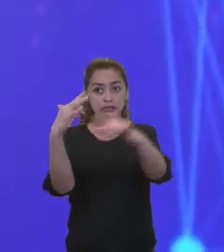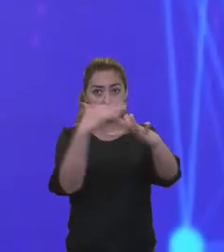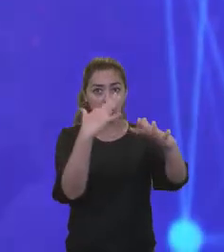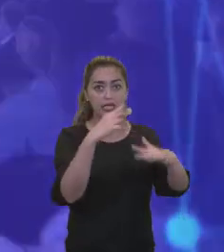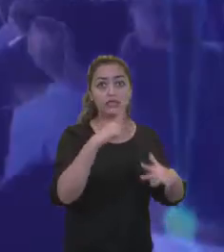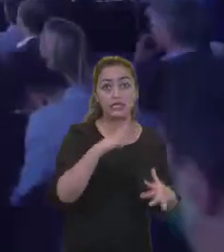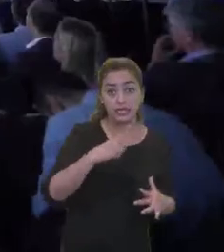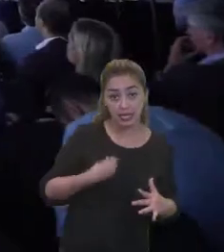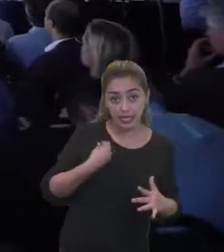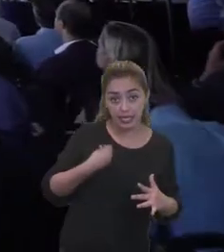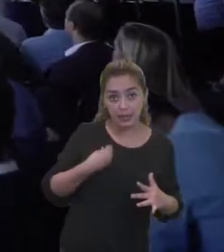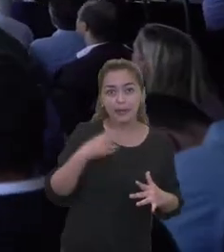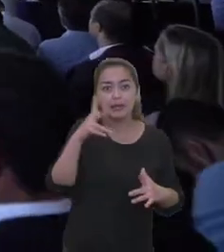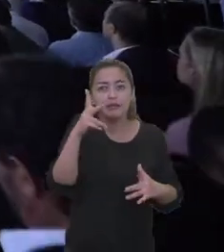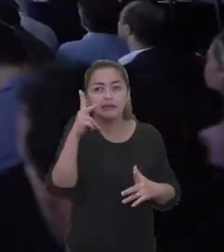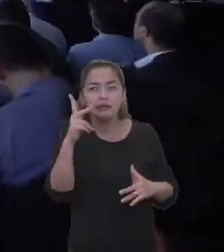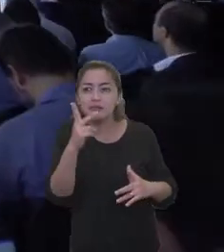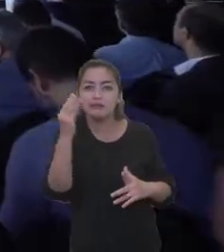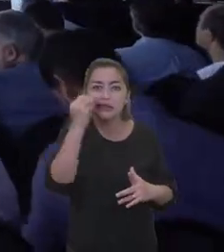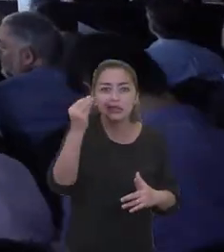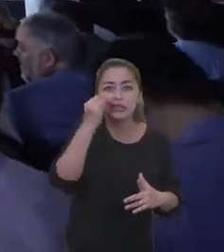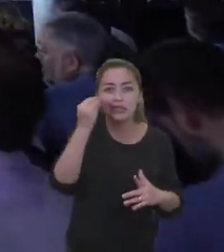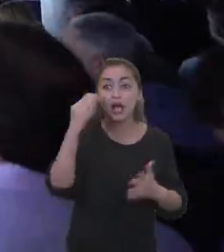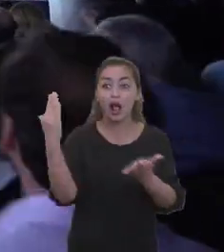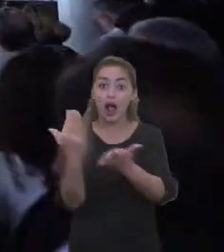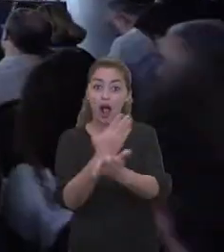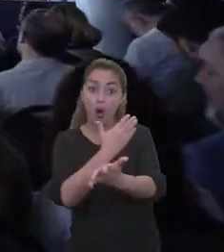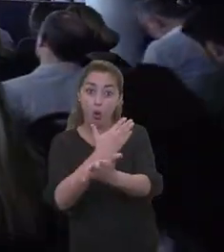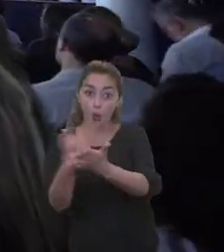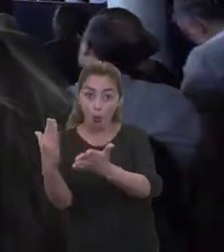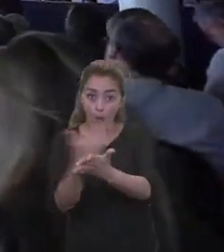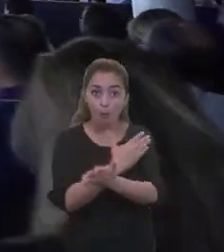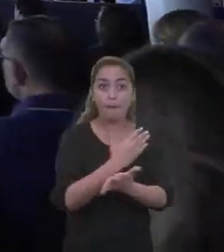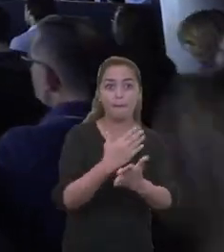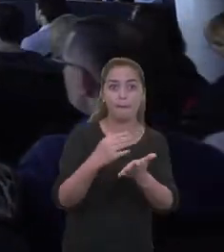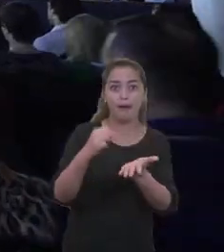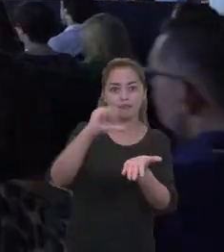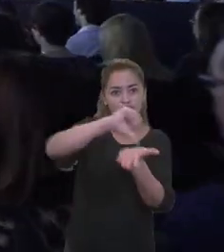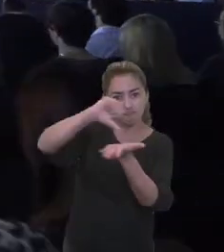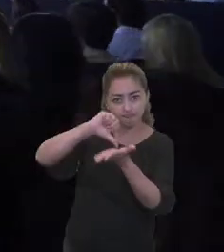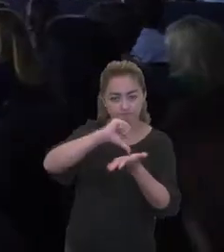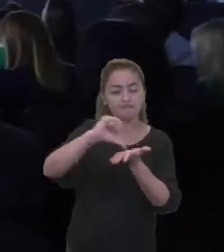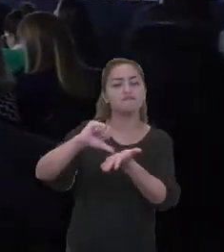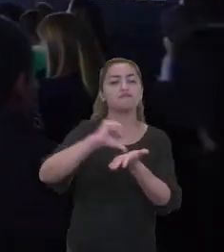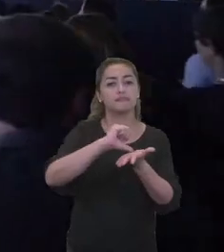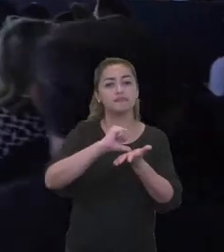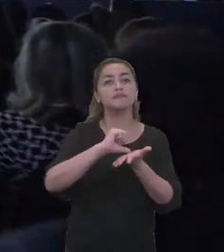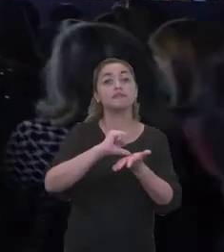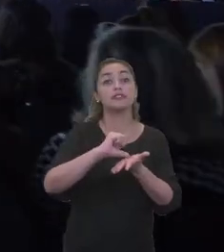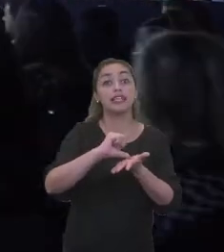Every city was going to be having 5G. A few capitals have 100%